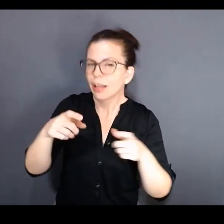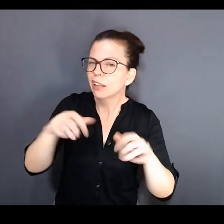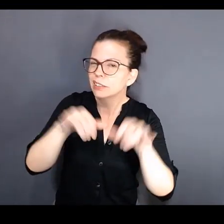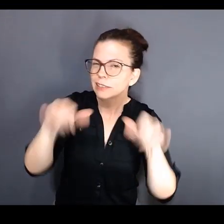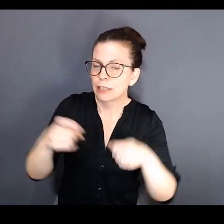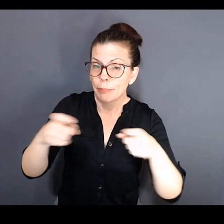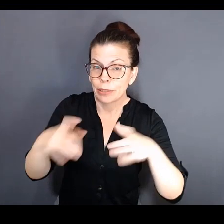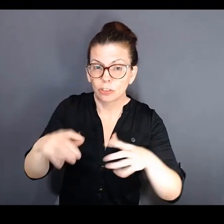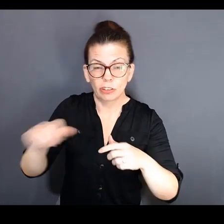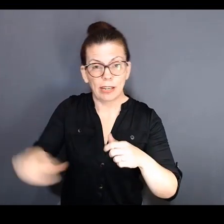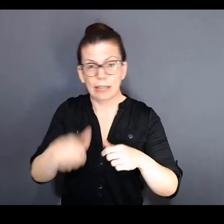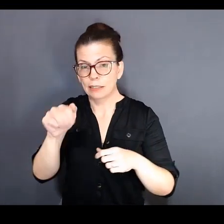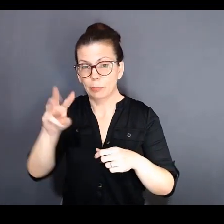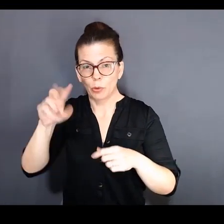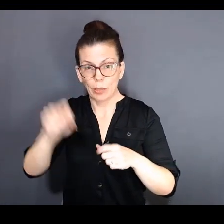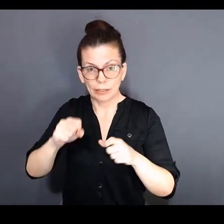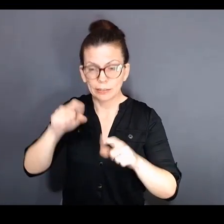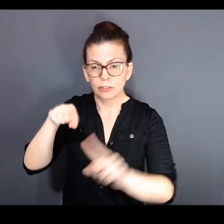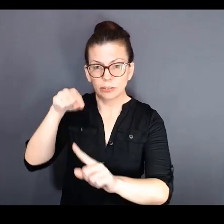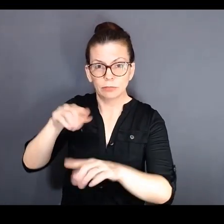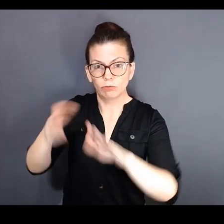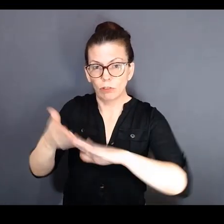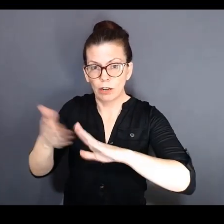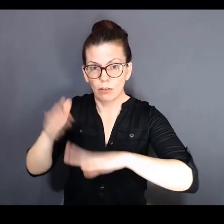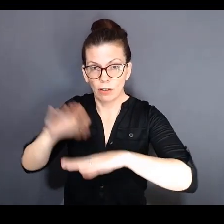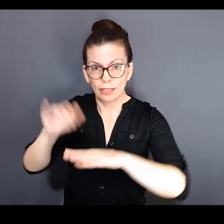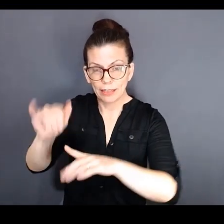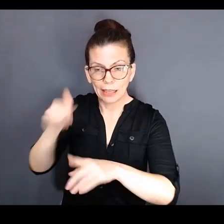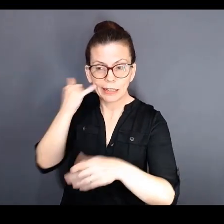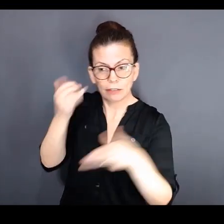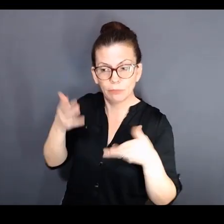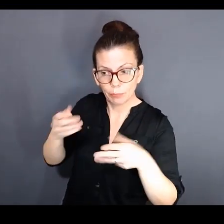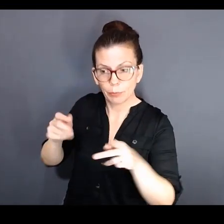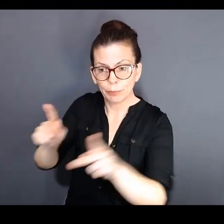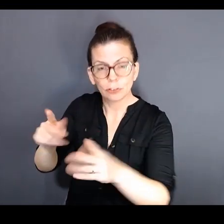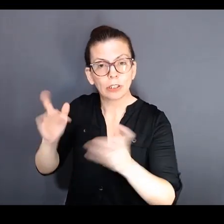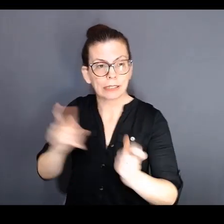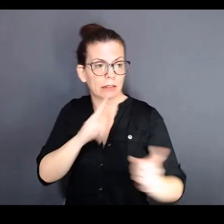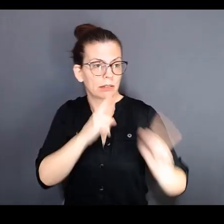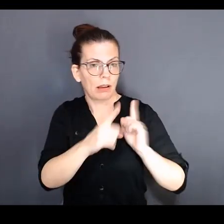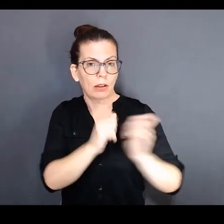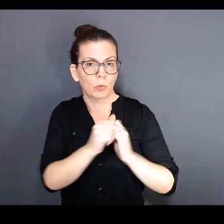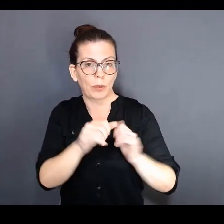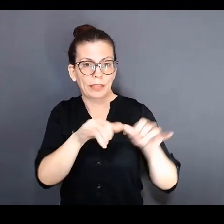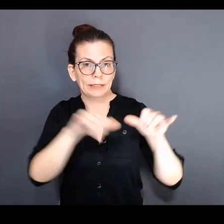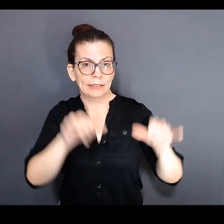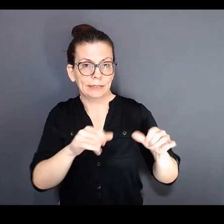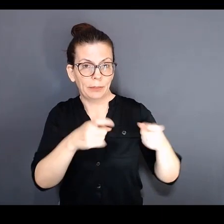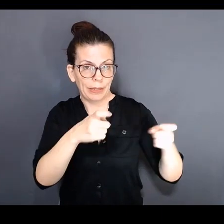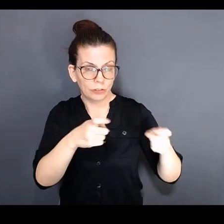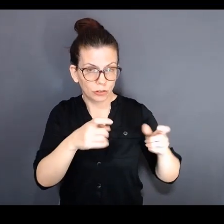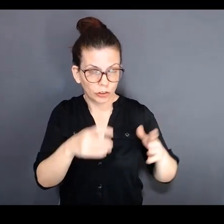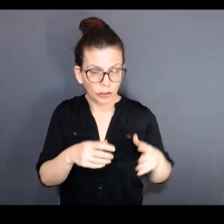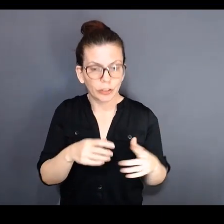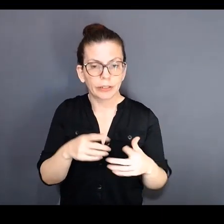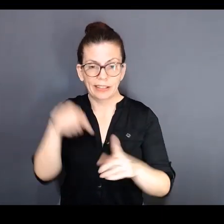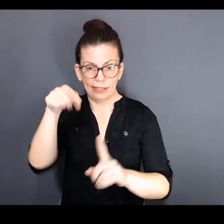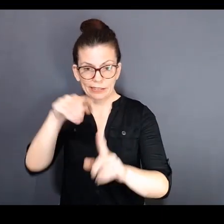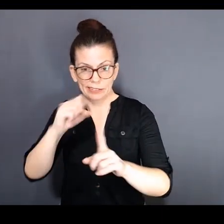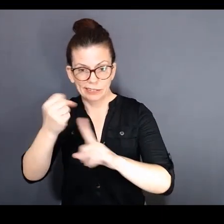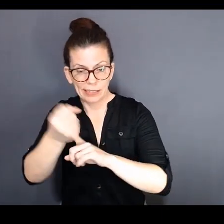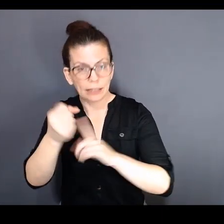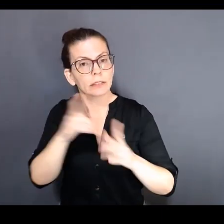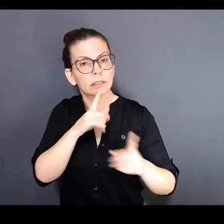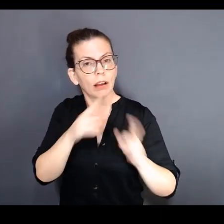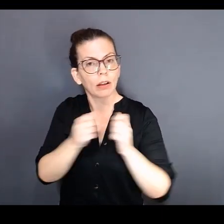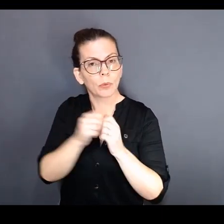It's basically on any Amazon Linux instance you launch, there's a systems manager agent running on it. If you have given it permissions, it can talk to the systems manager, and in